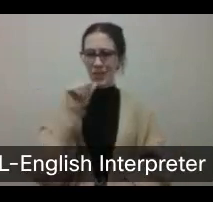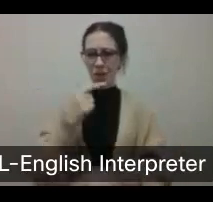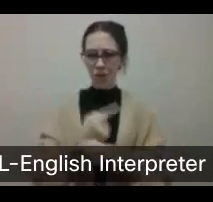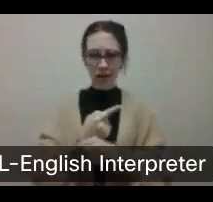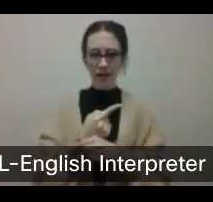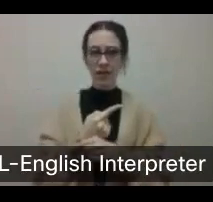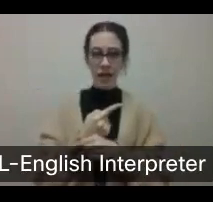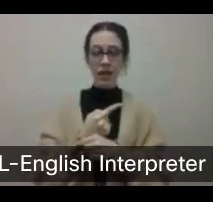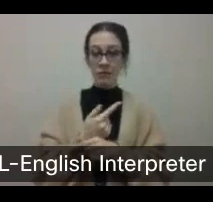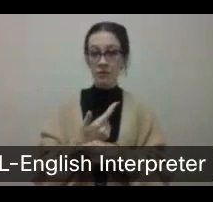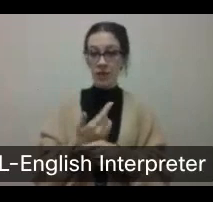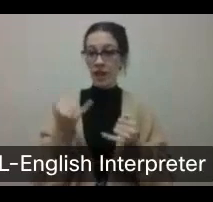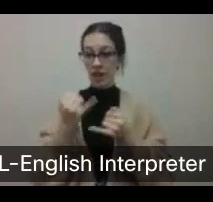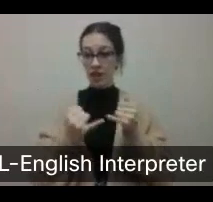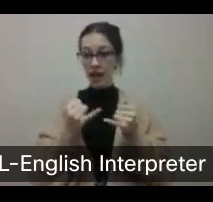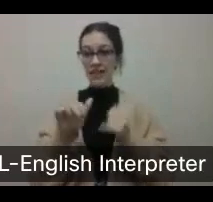is pretty